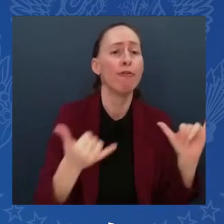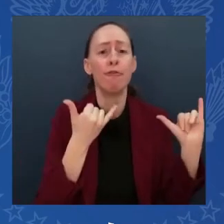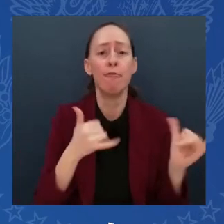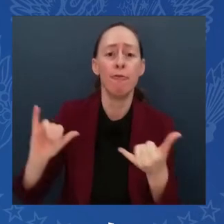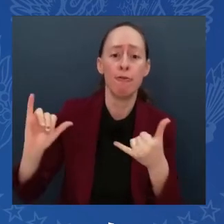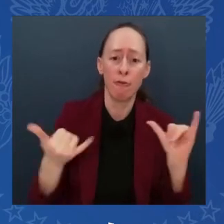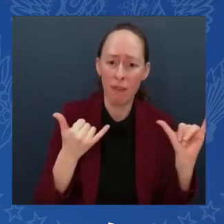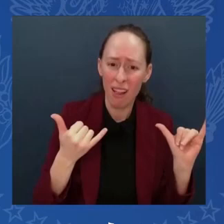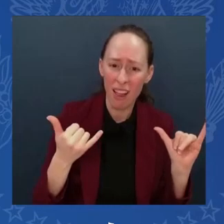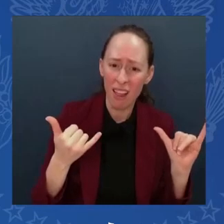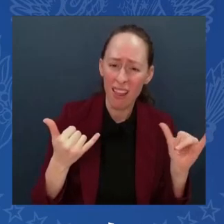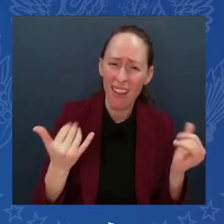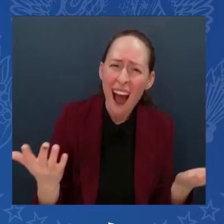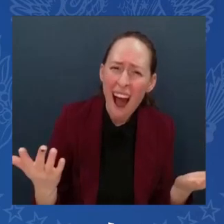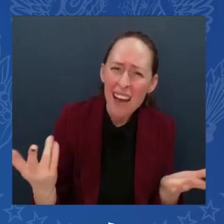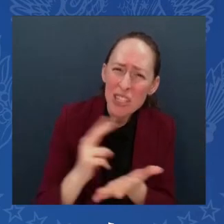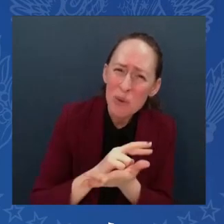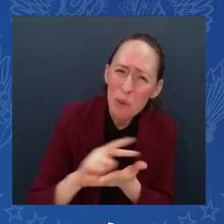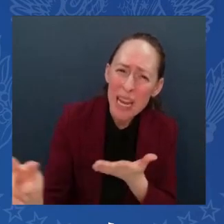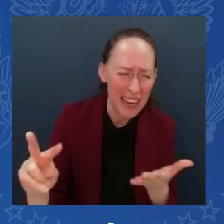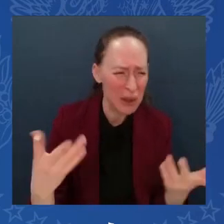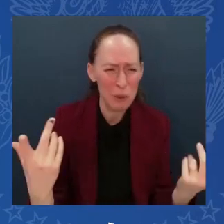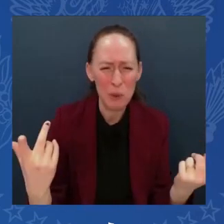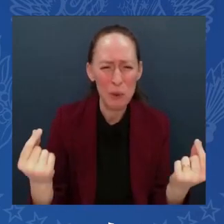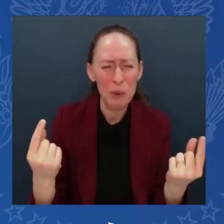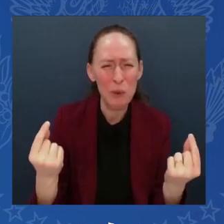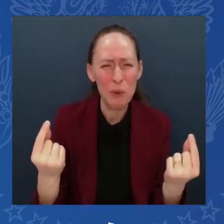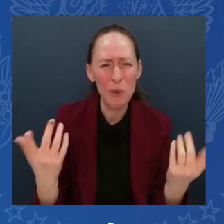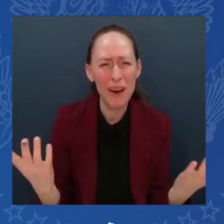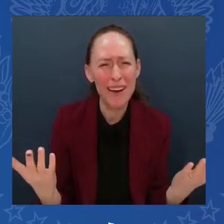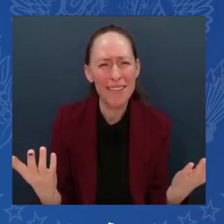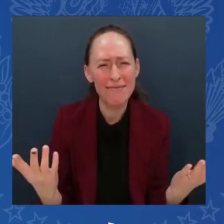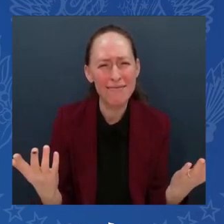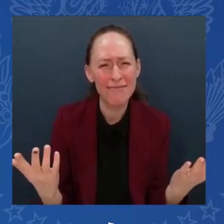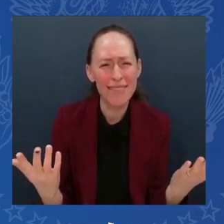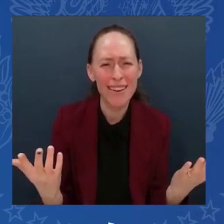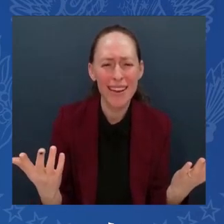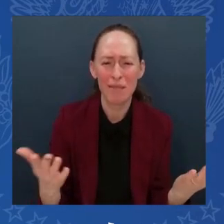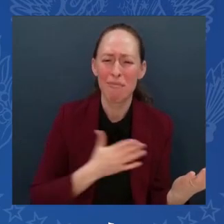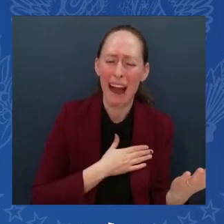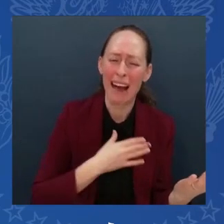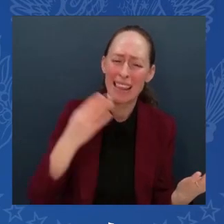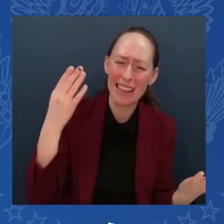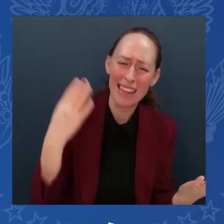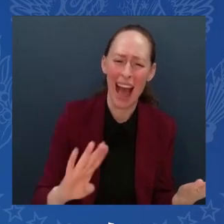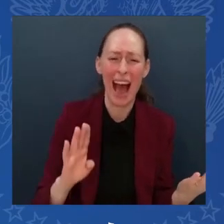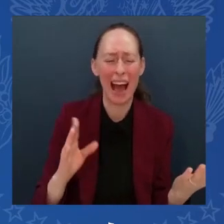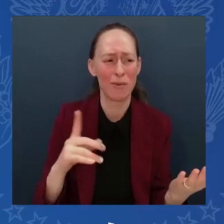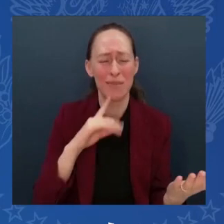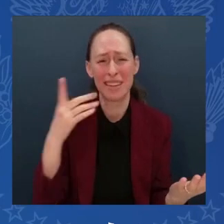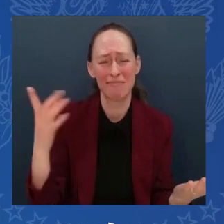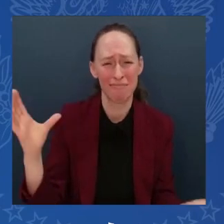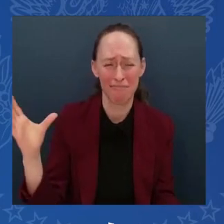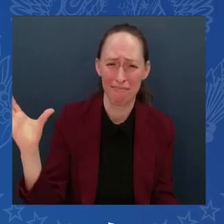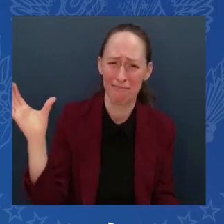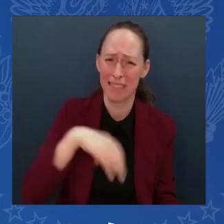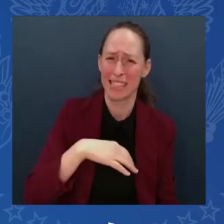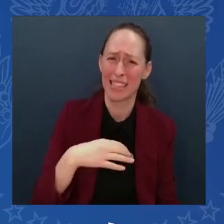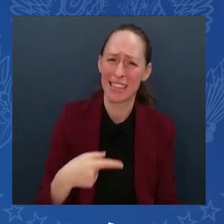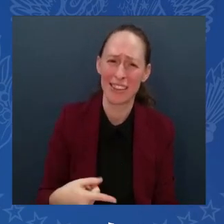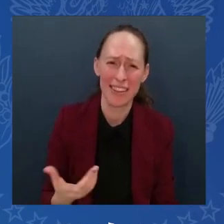are they thinking? My God, this is bizarre. And it's just reinforcing all